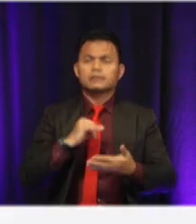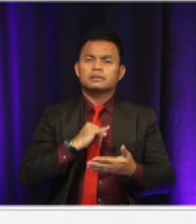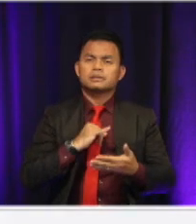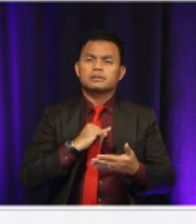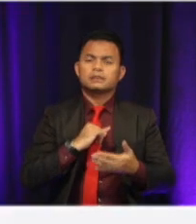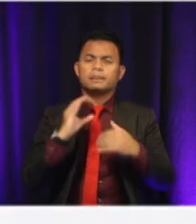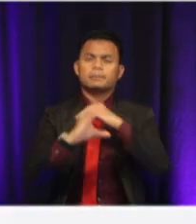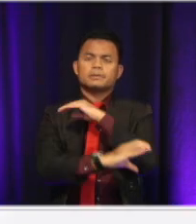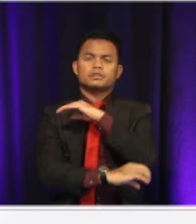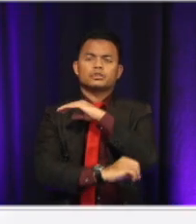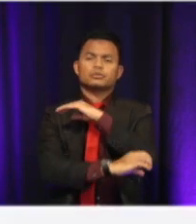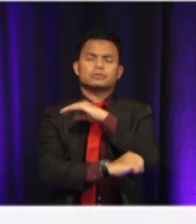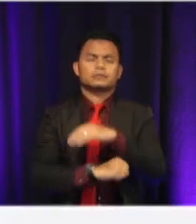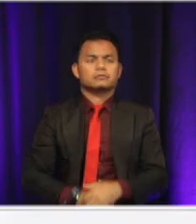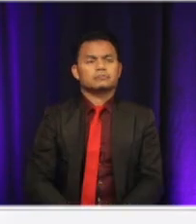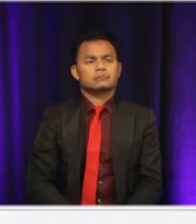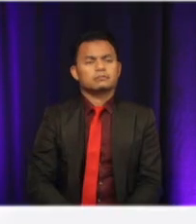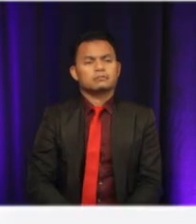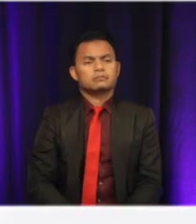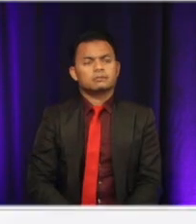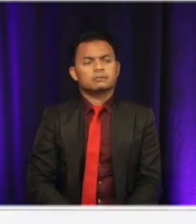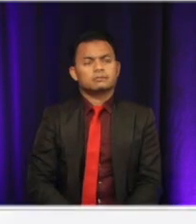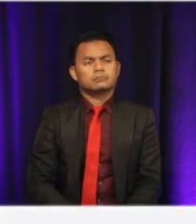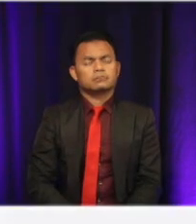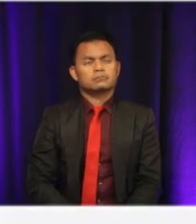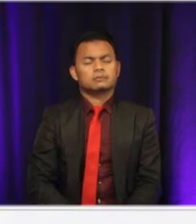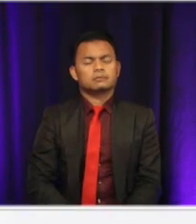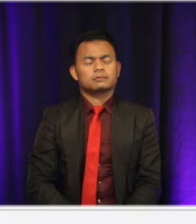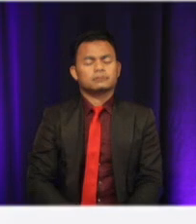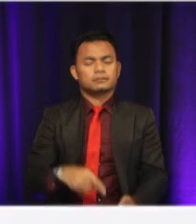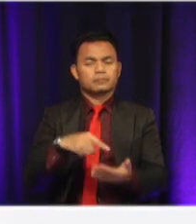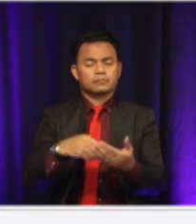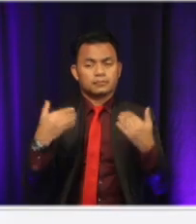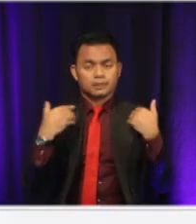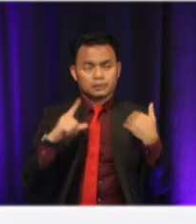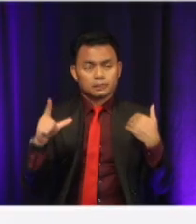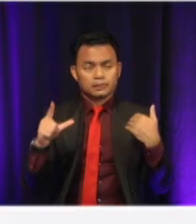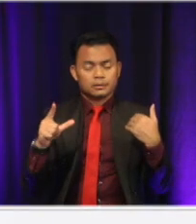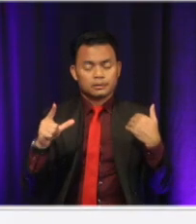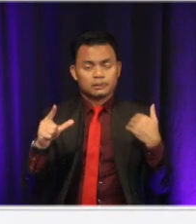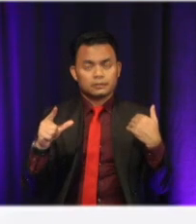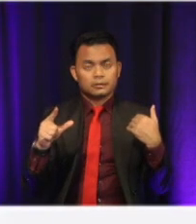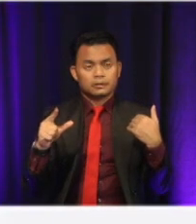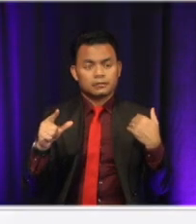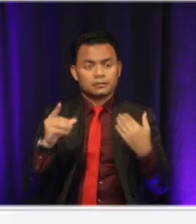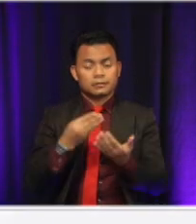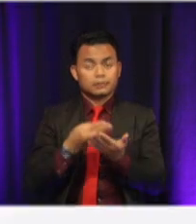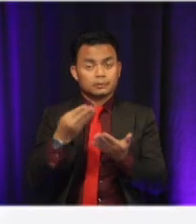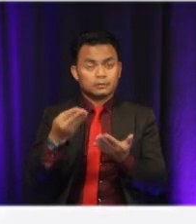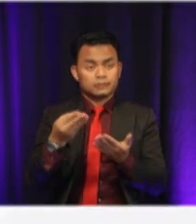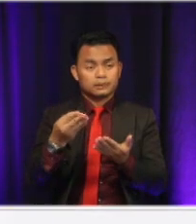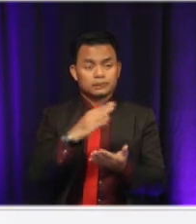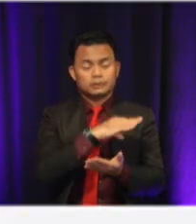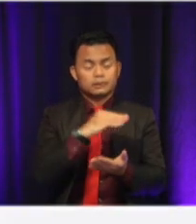and now she robs me of my appetite." This is the given extract, and it is followed by a